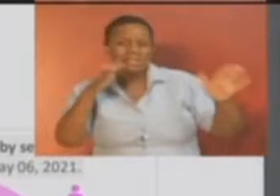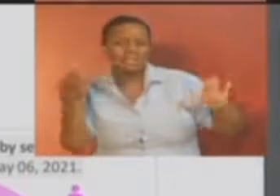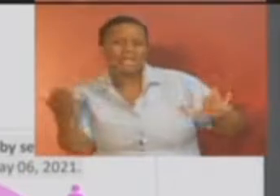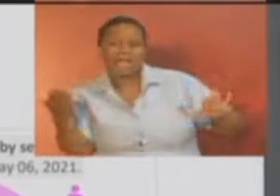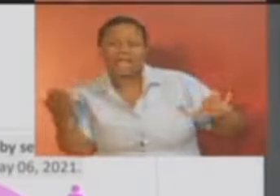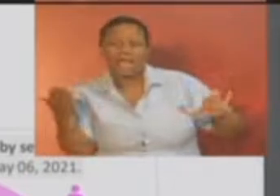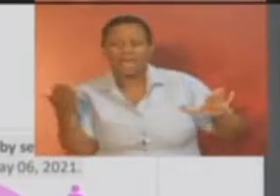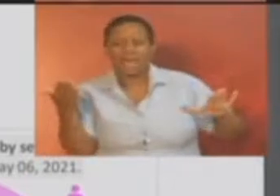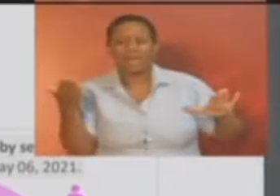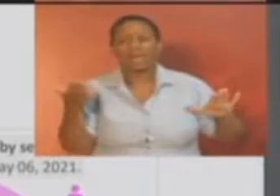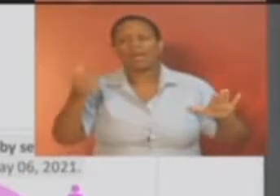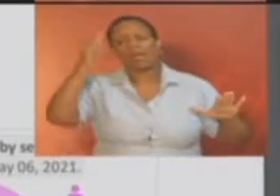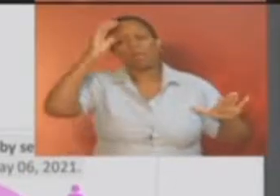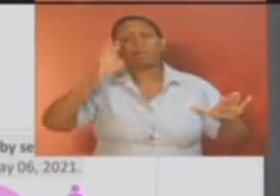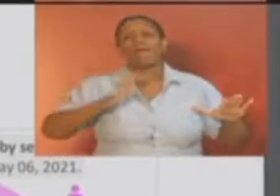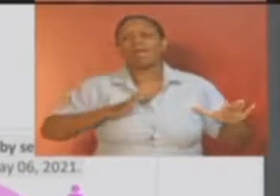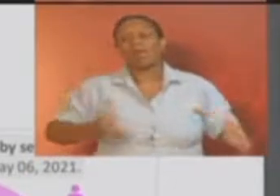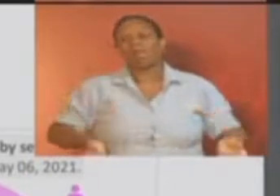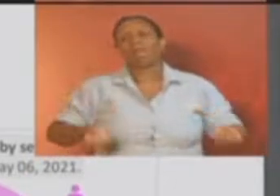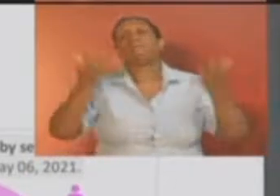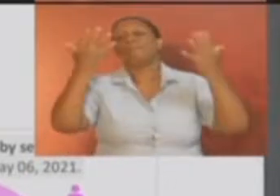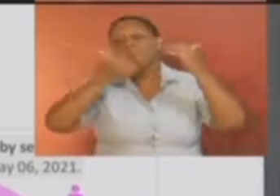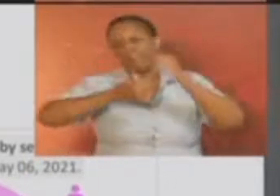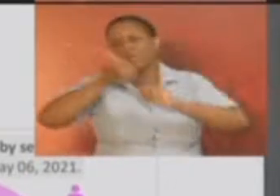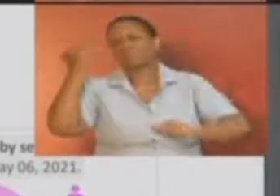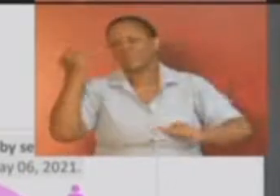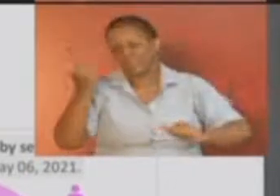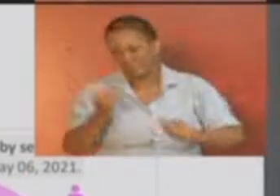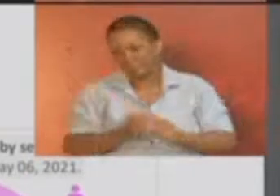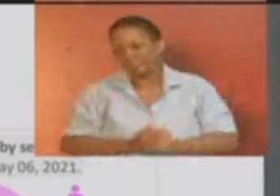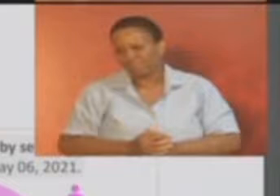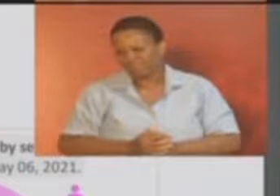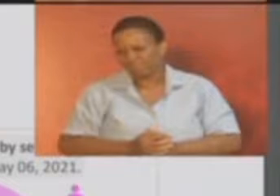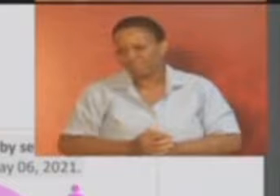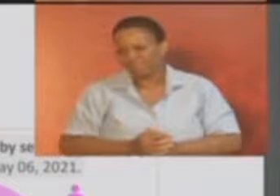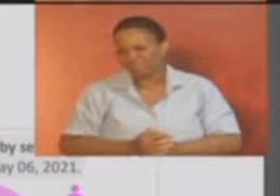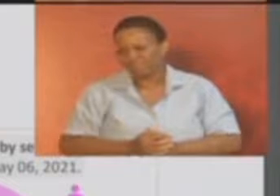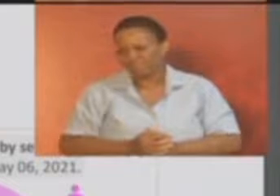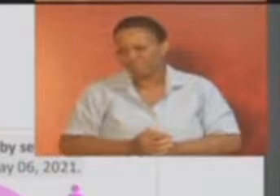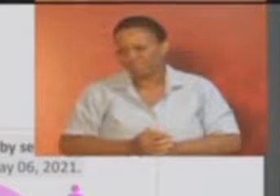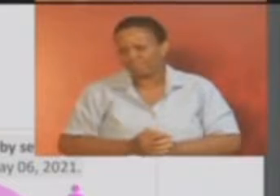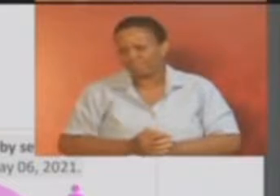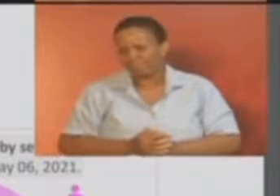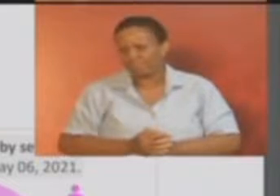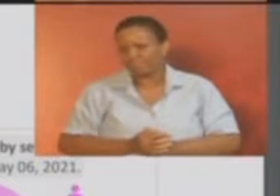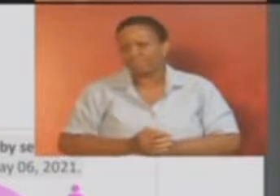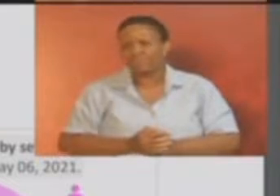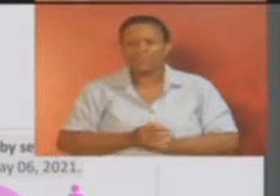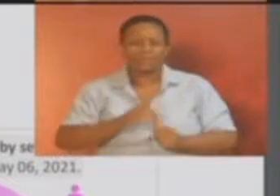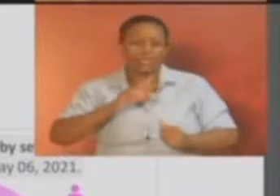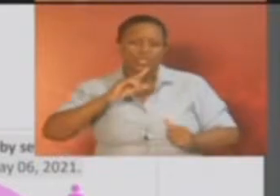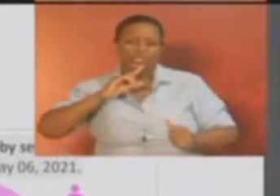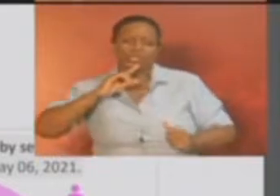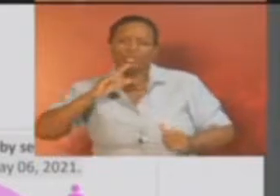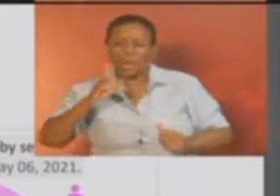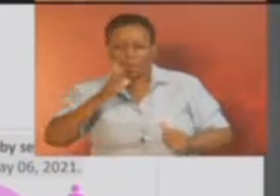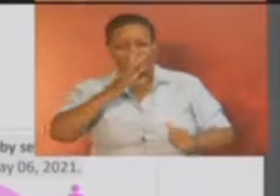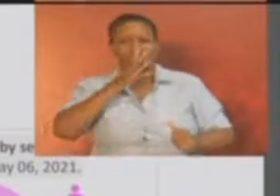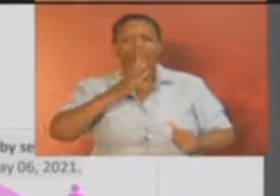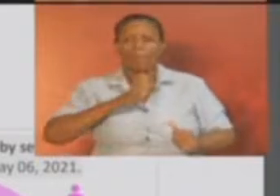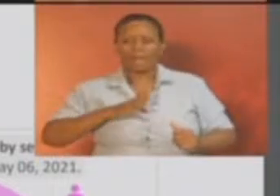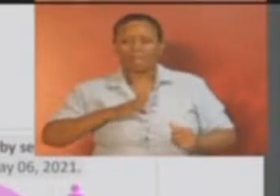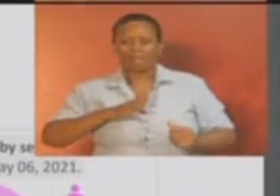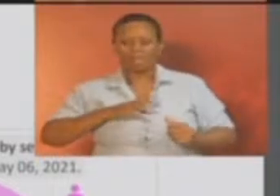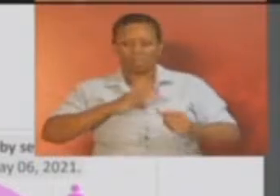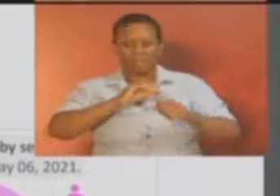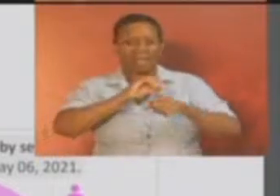we have a few extra, or there's an increase in the proportion of women in this recent time frame, it's still majority